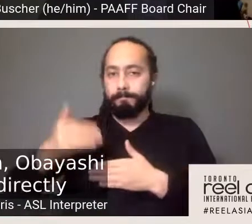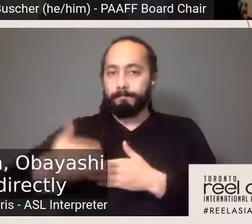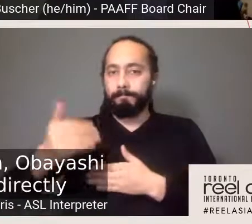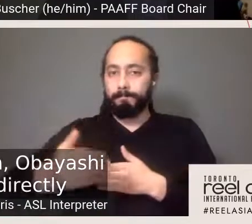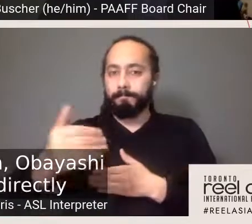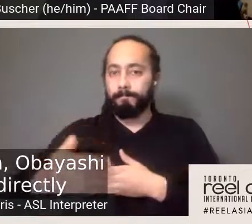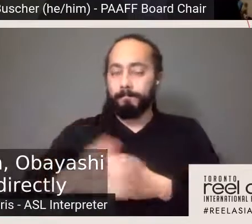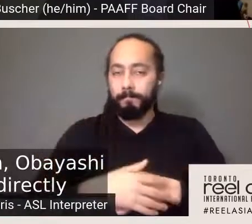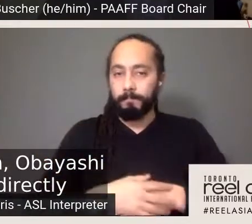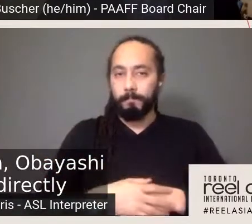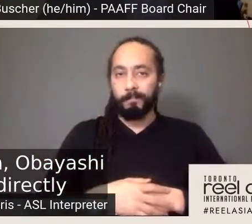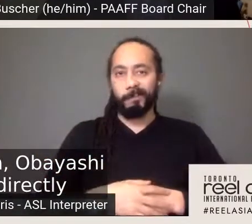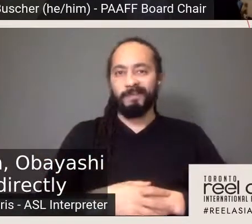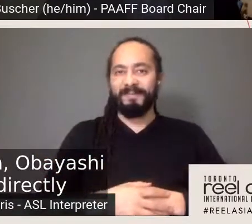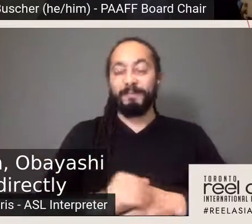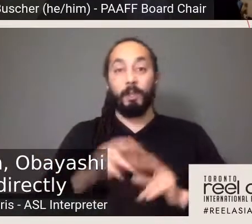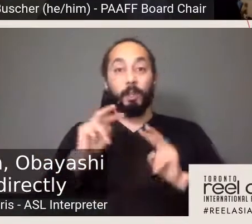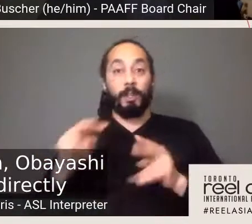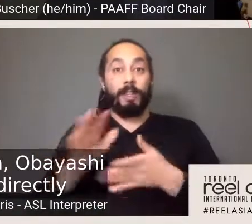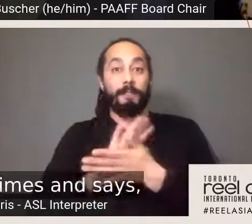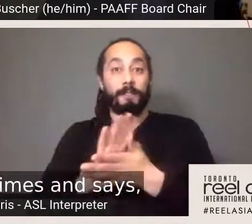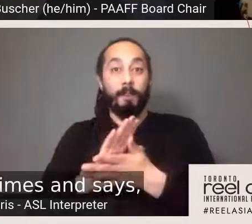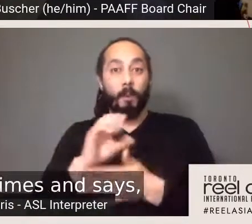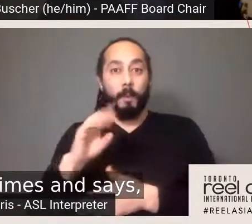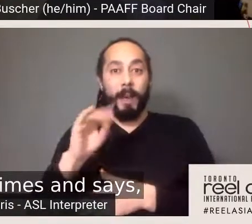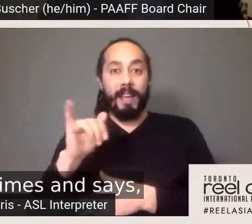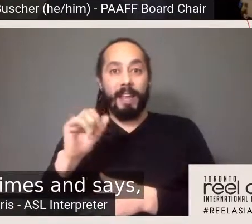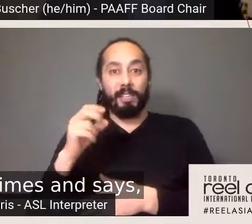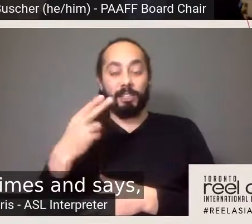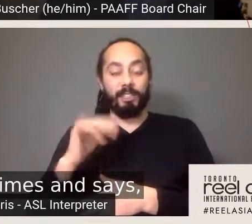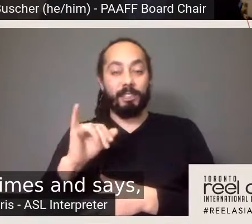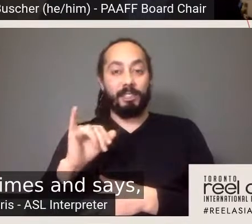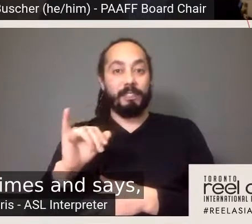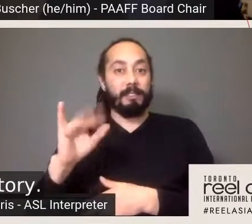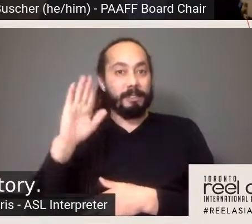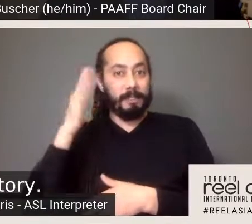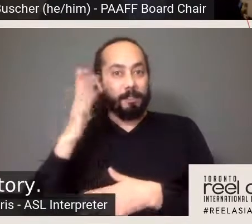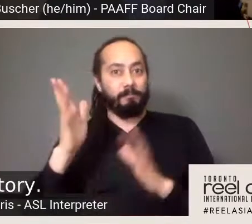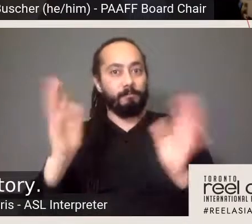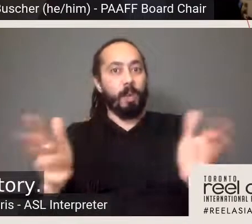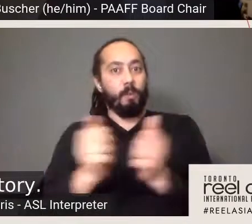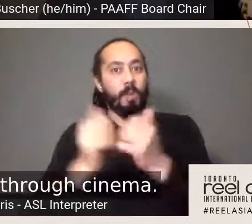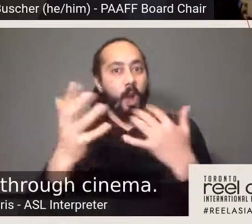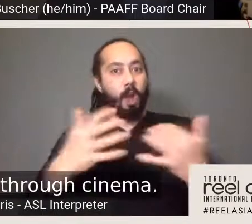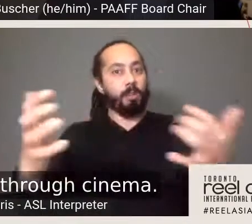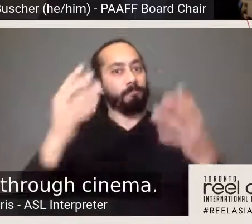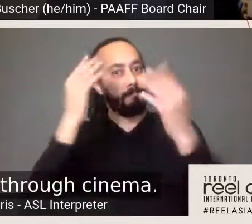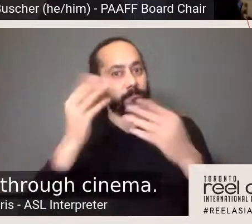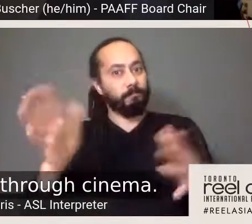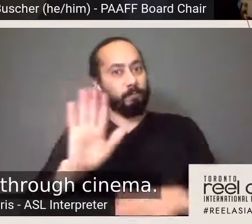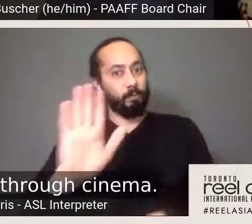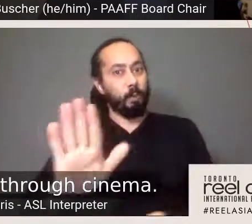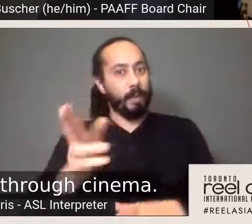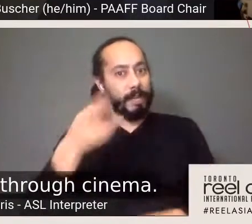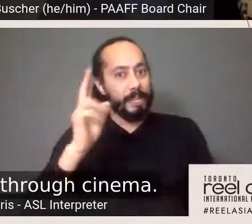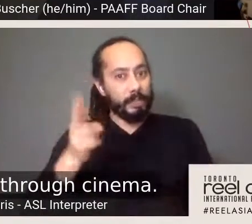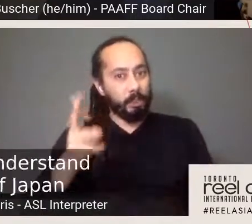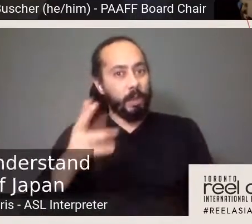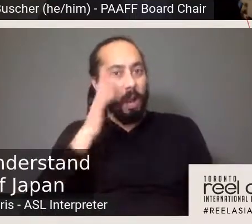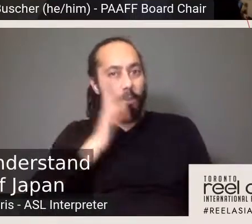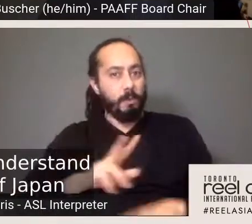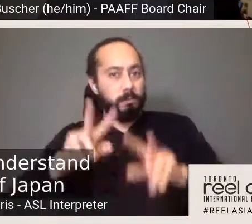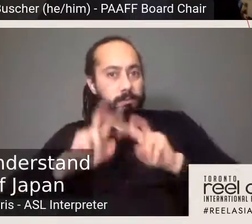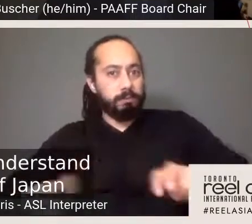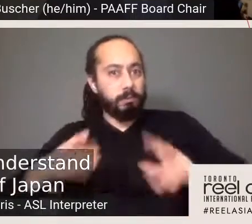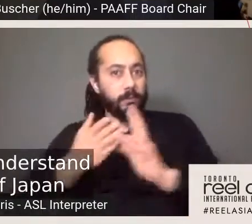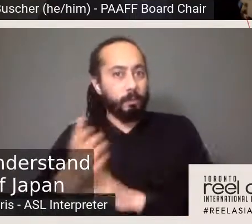film, Obayashi basically speaks directly to the audience several times and says, this is your history, and we're going to look at it through cinema. And if